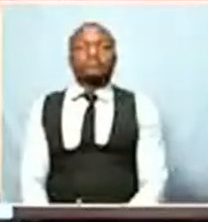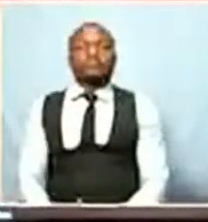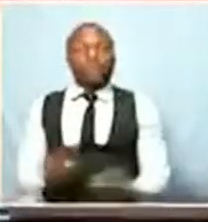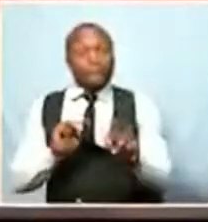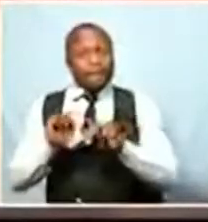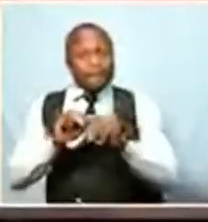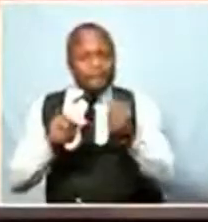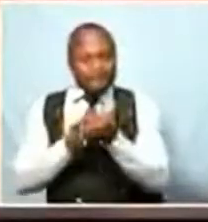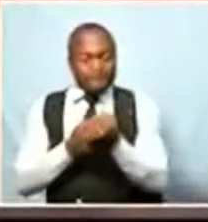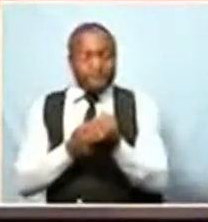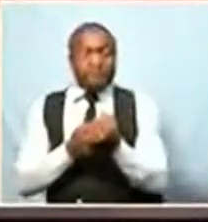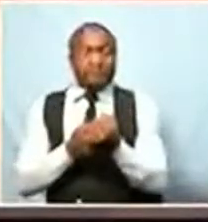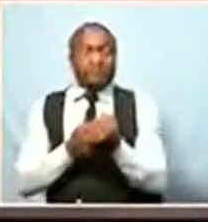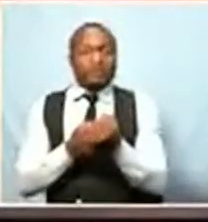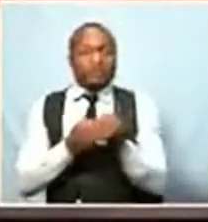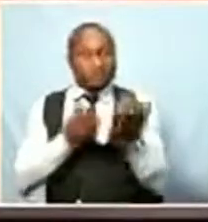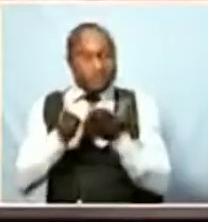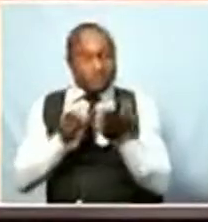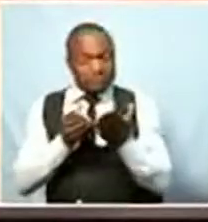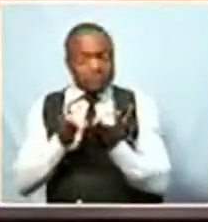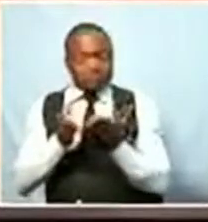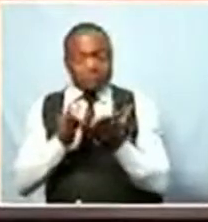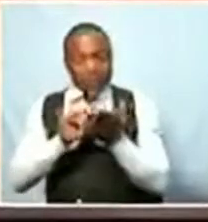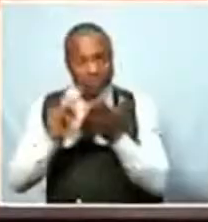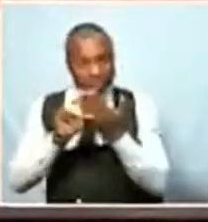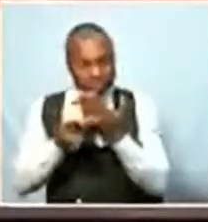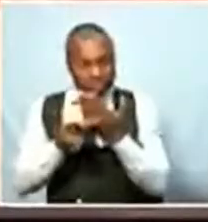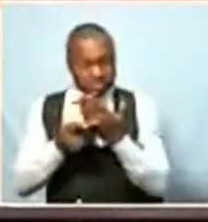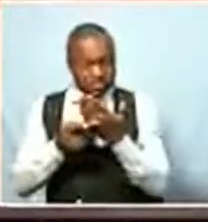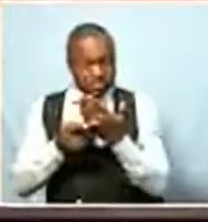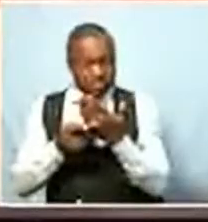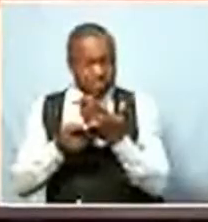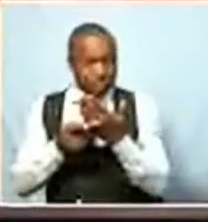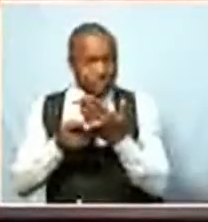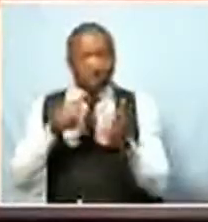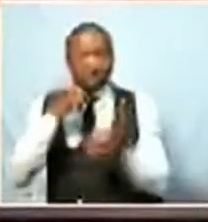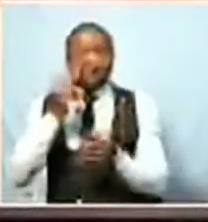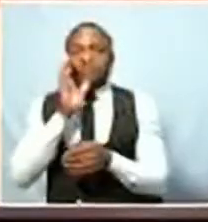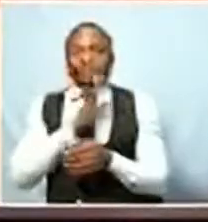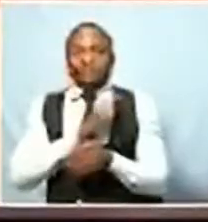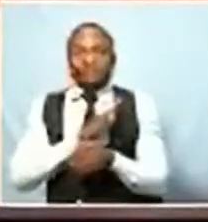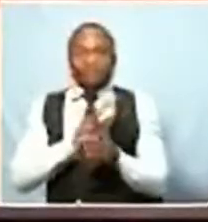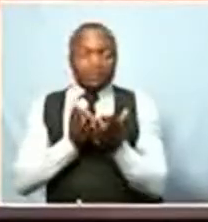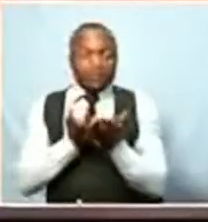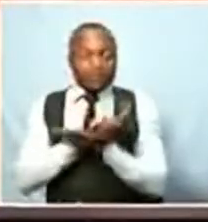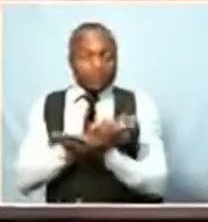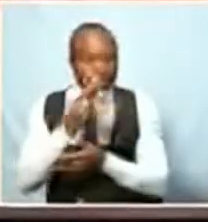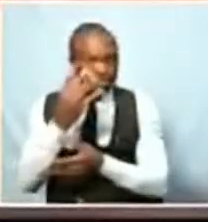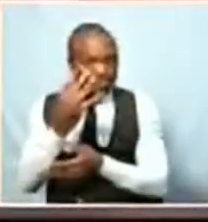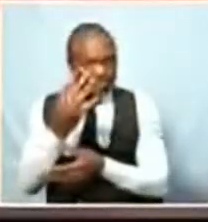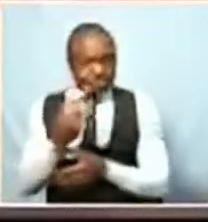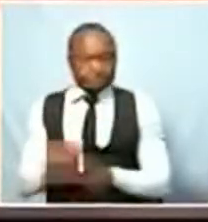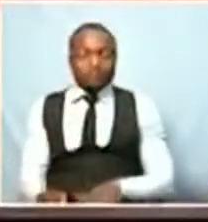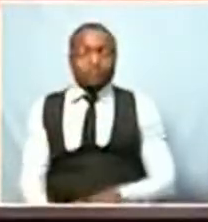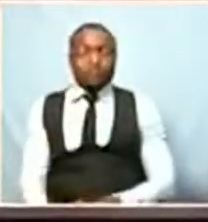Management and Support Services Program, as you elucidated on page 4. And